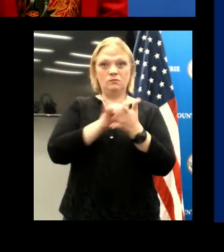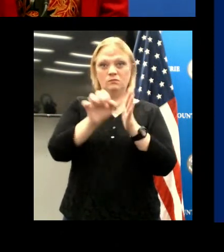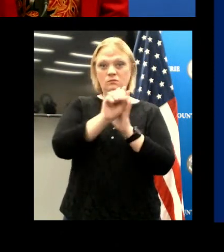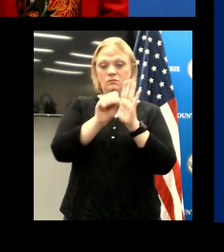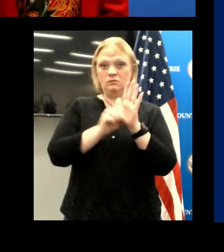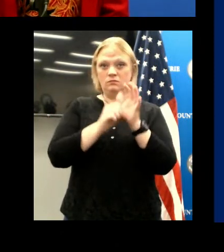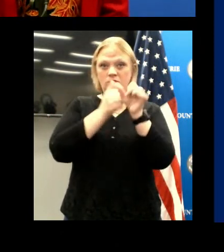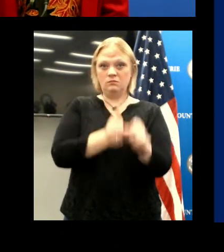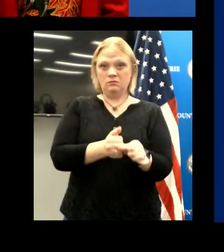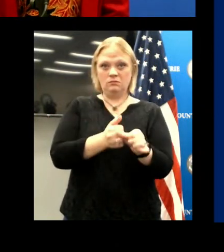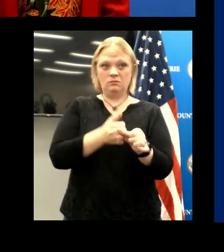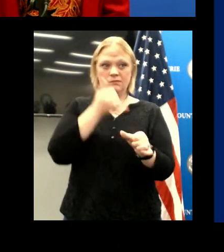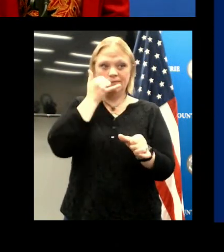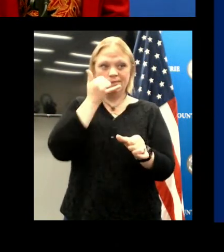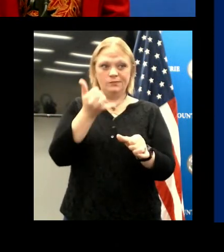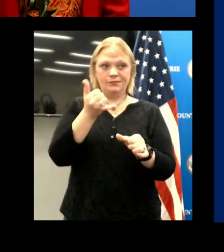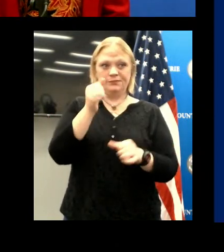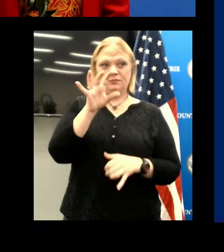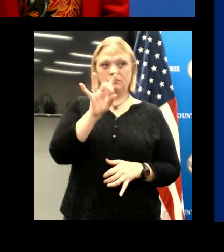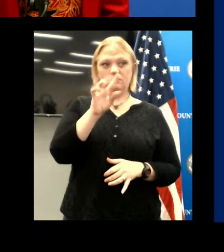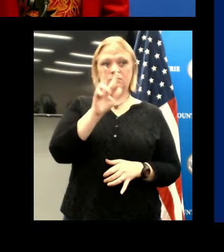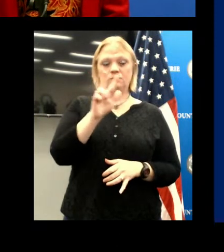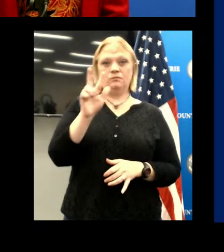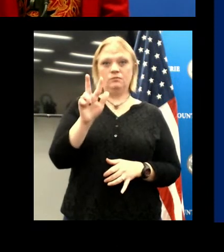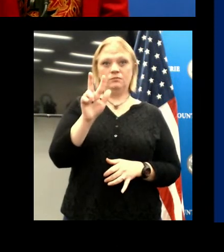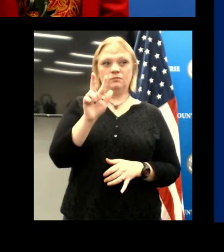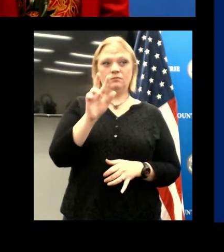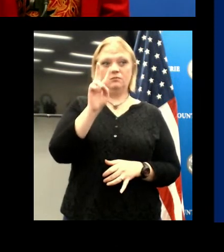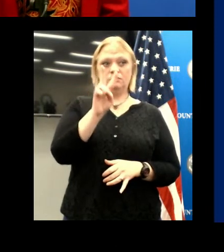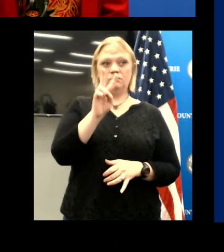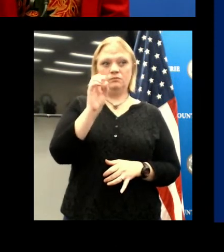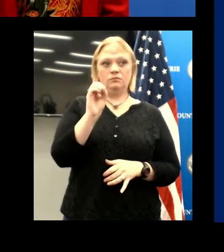Compliance Line at either call at